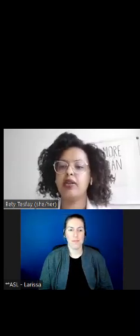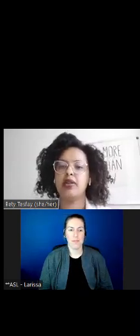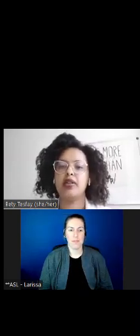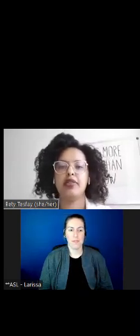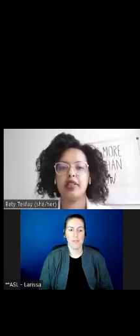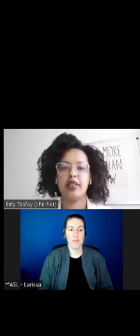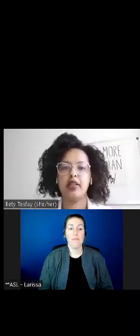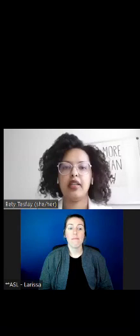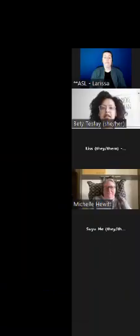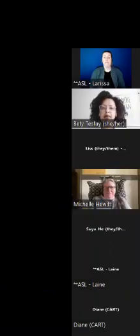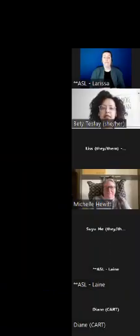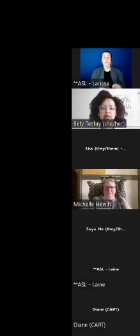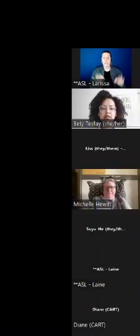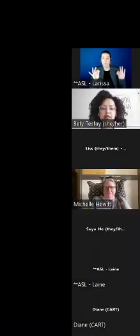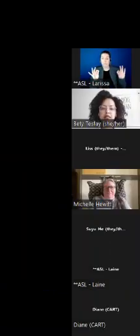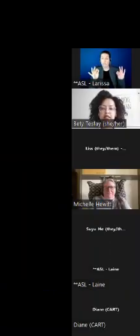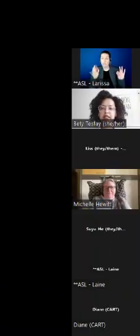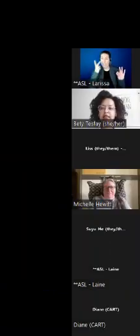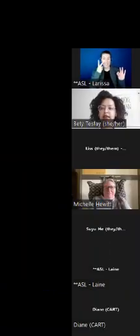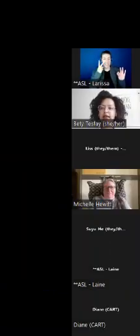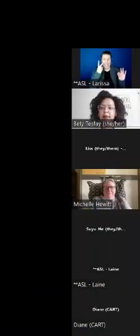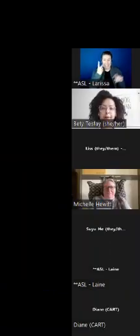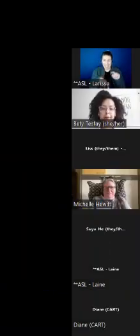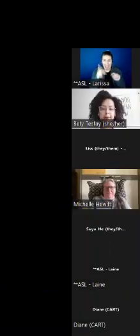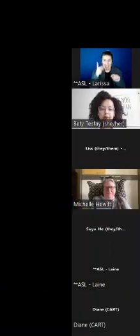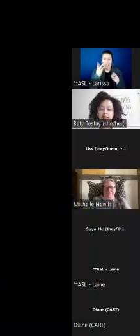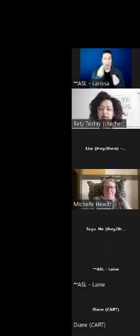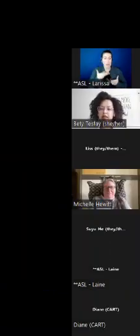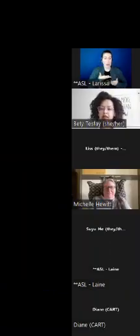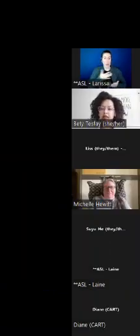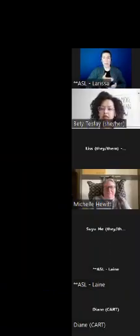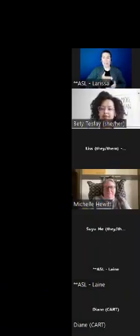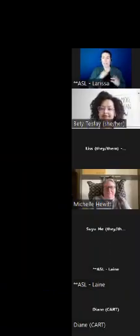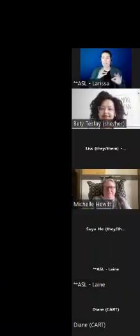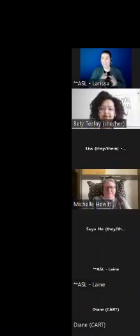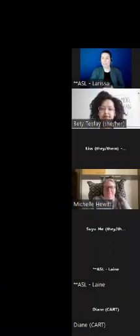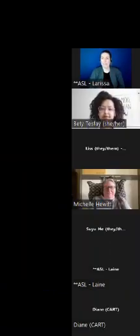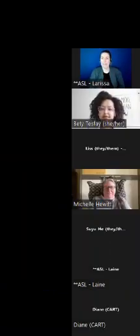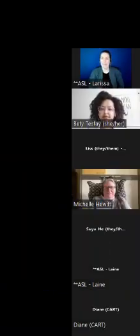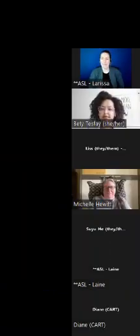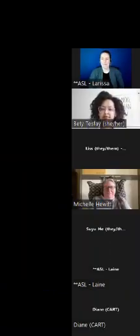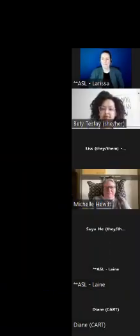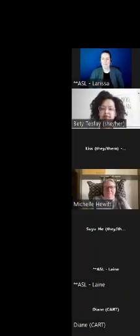Please let me know if you're unable to see anything.